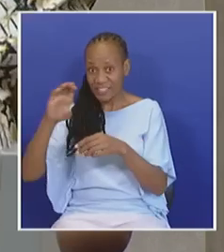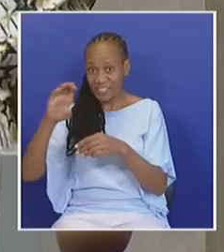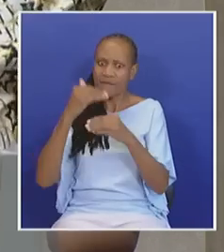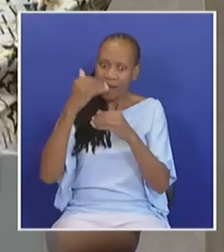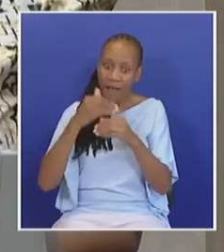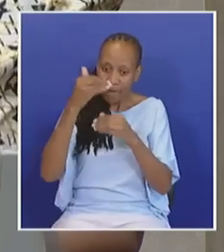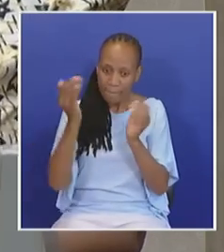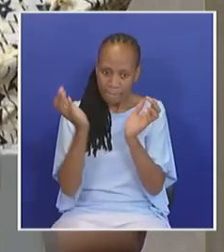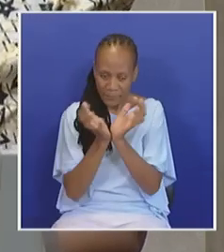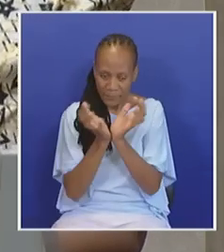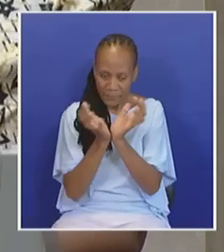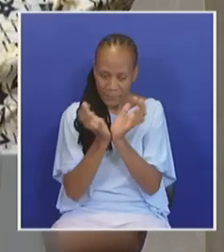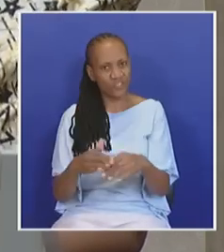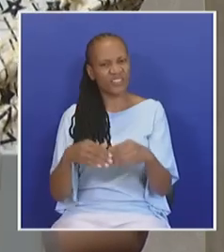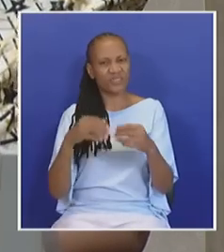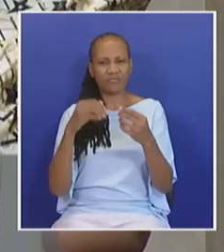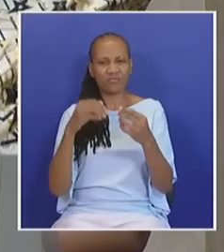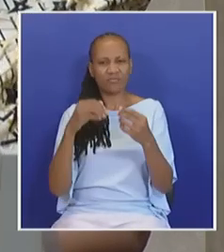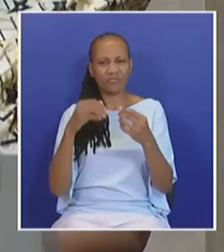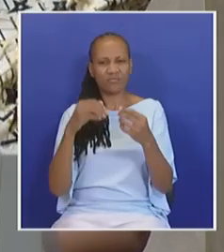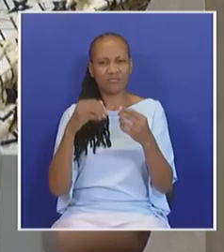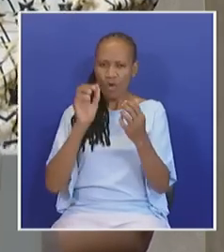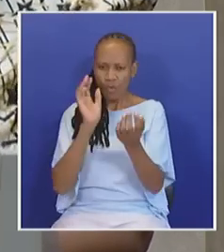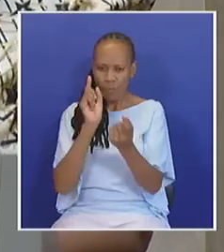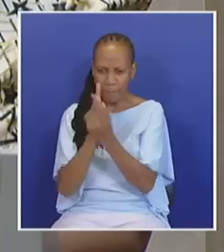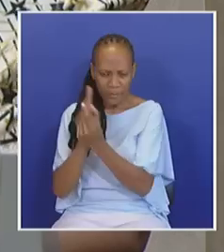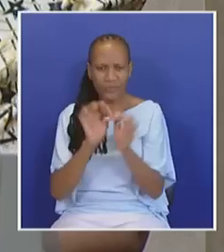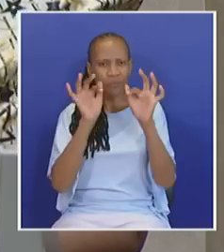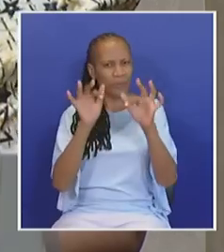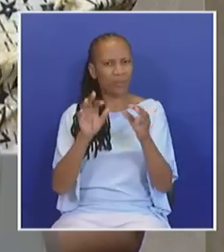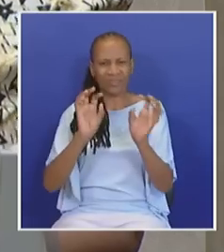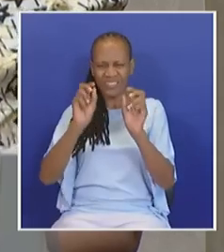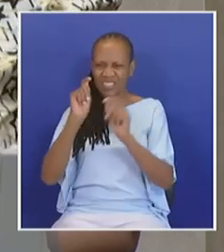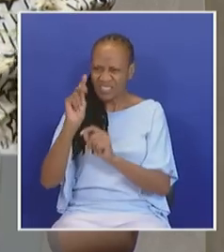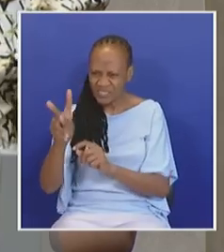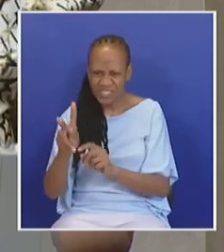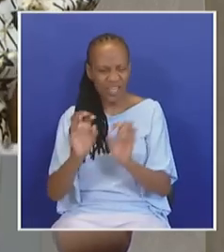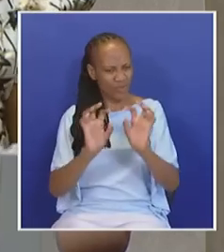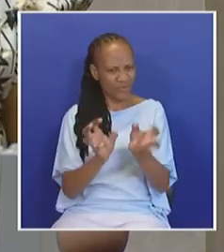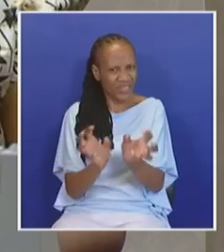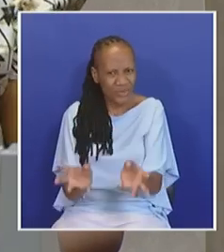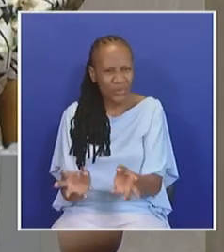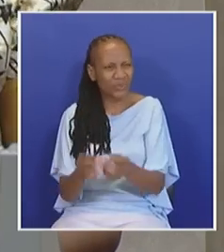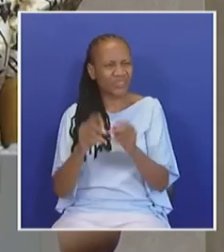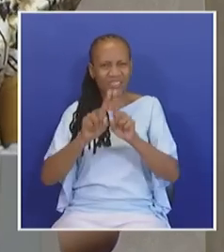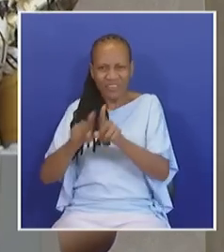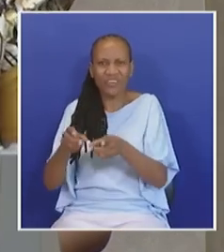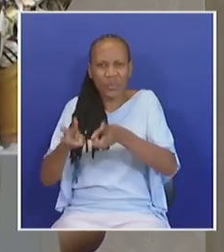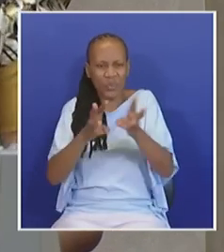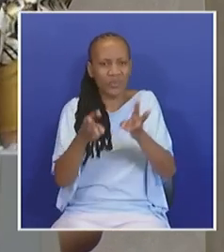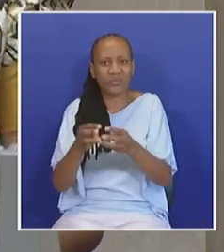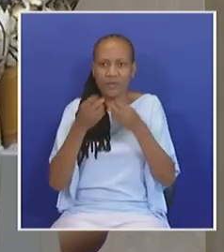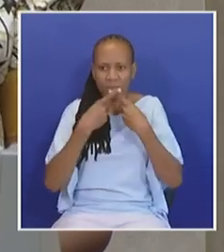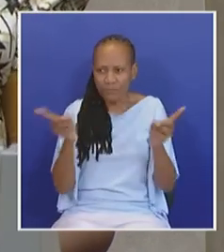where social network platforms were used, as well as radio adverts, which ran for 5 weeks. One